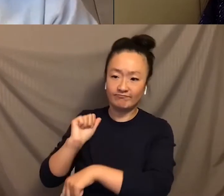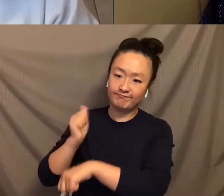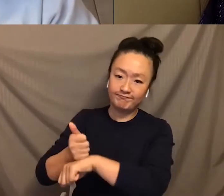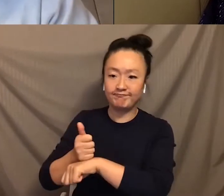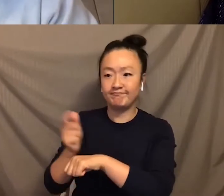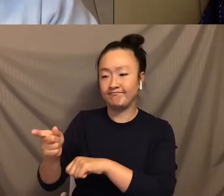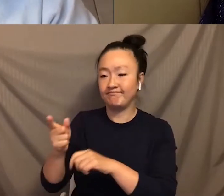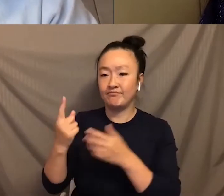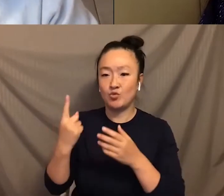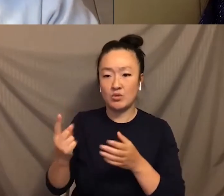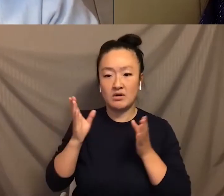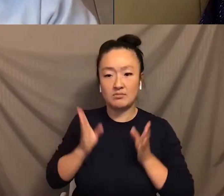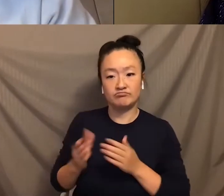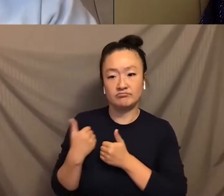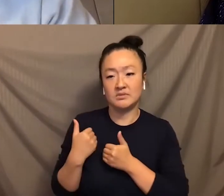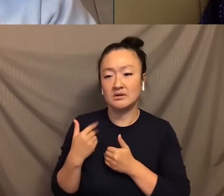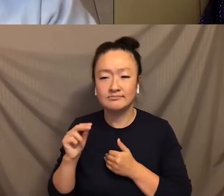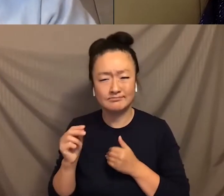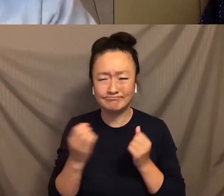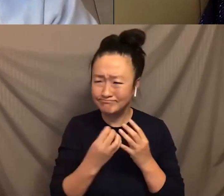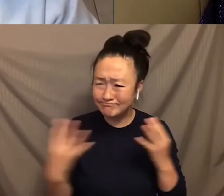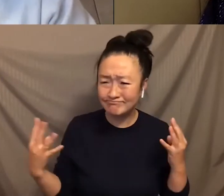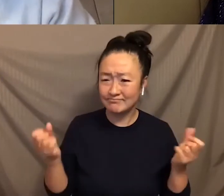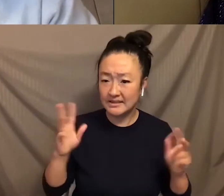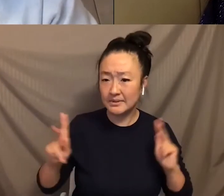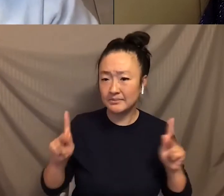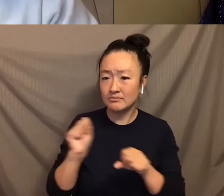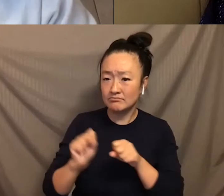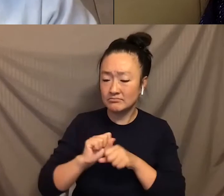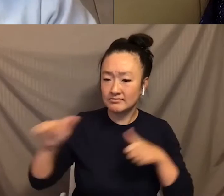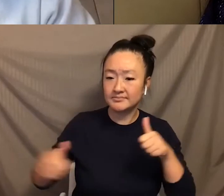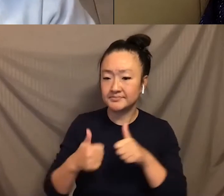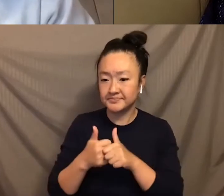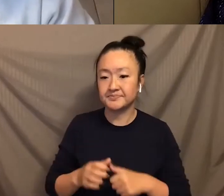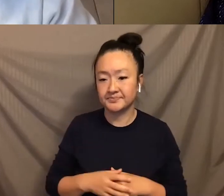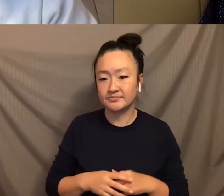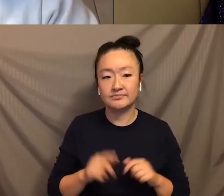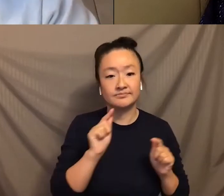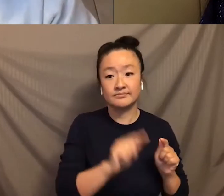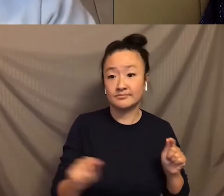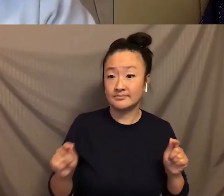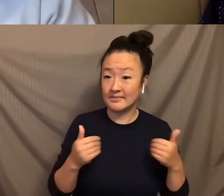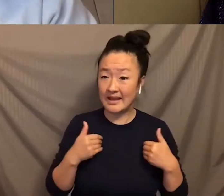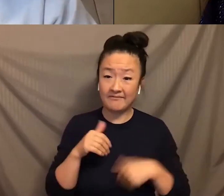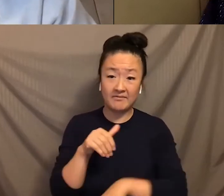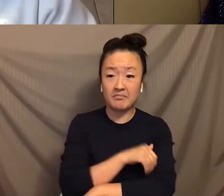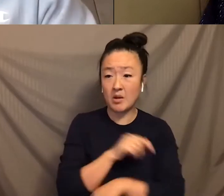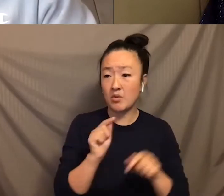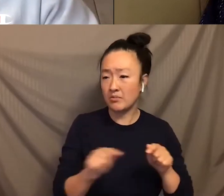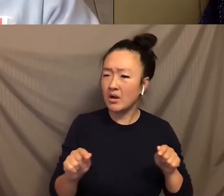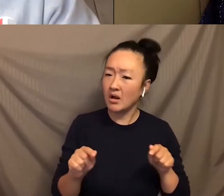easy access to capital and has so much visibility that others who have far less material power just do not have.